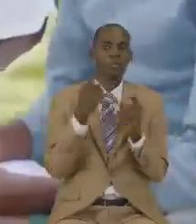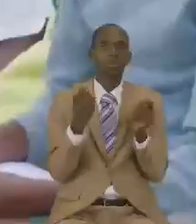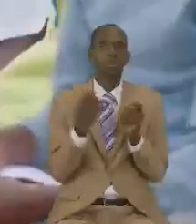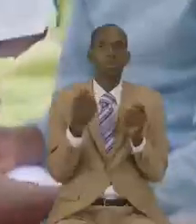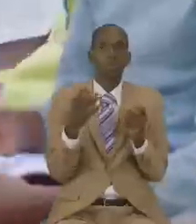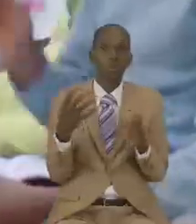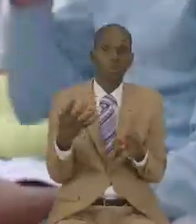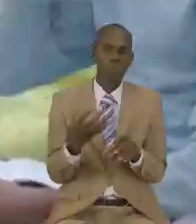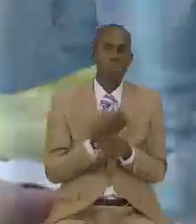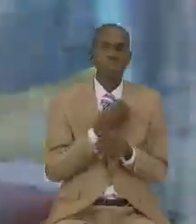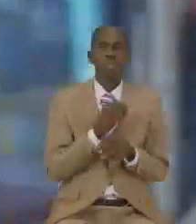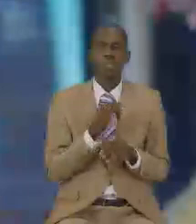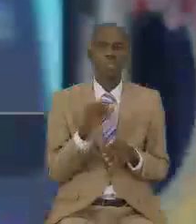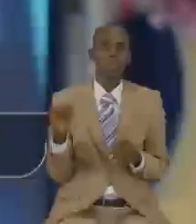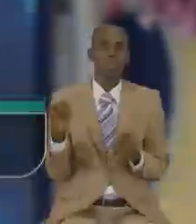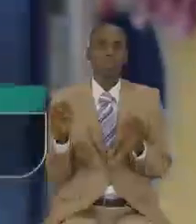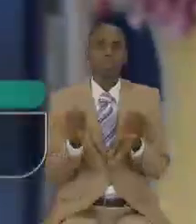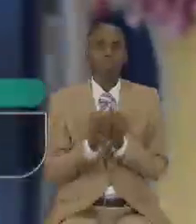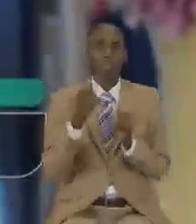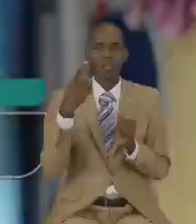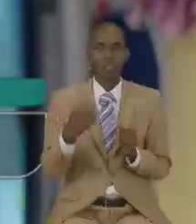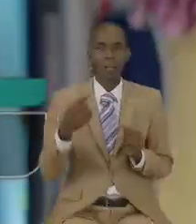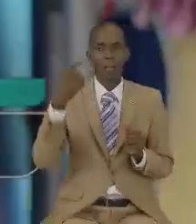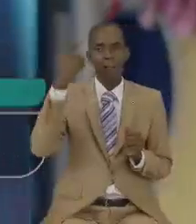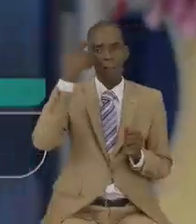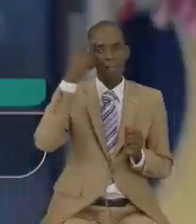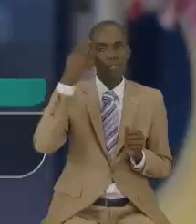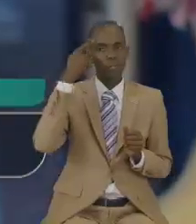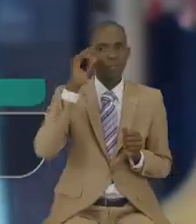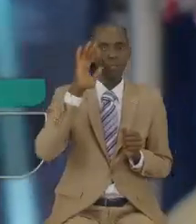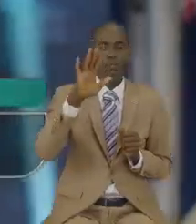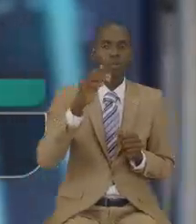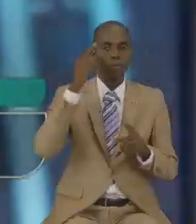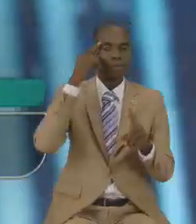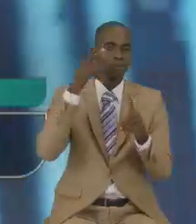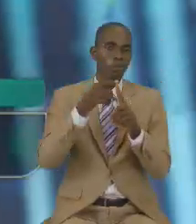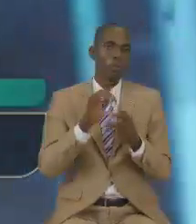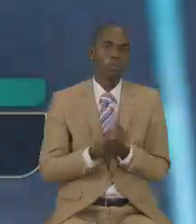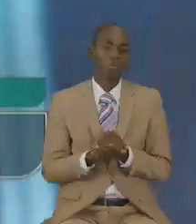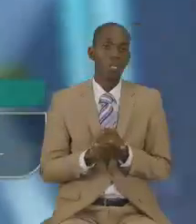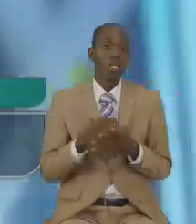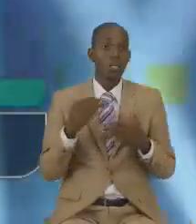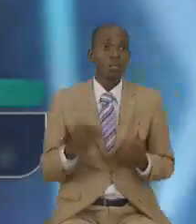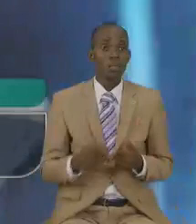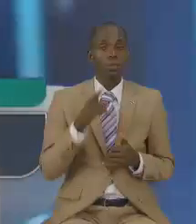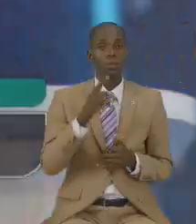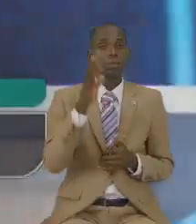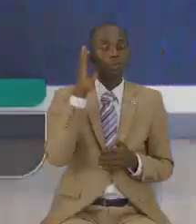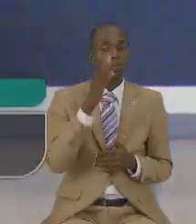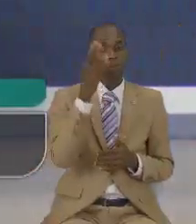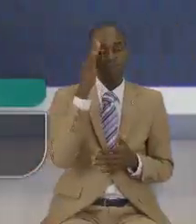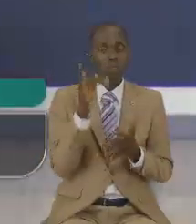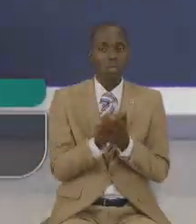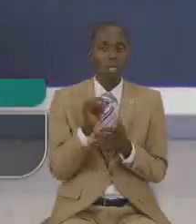Winning with the might for your goal. Now, you will know that every